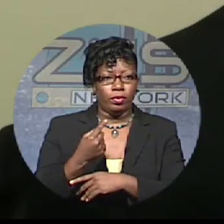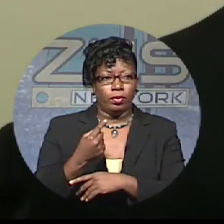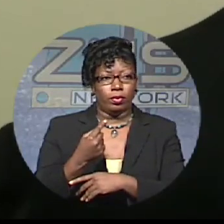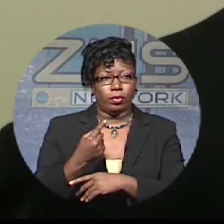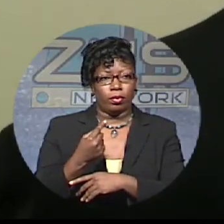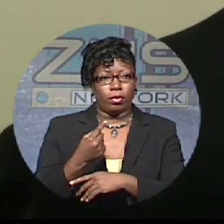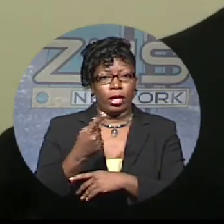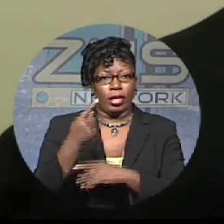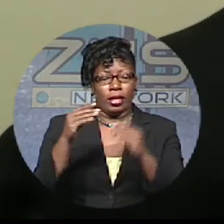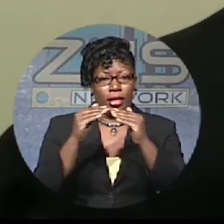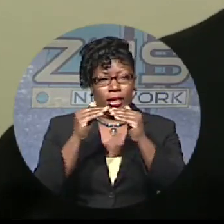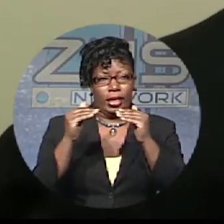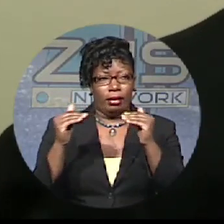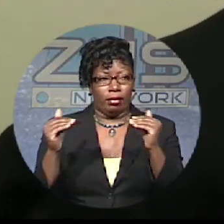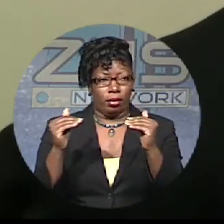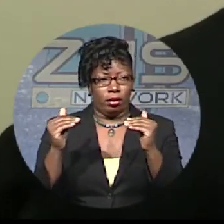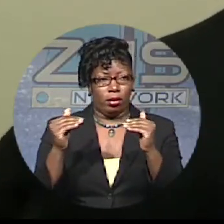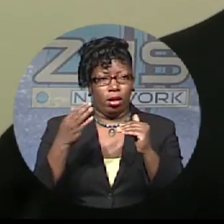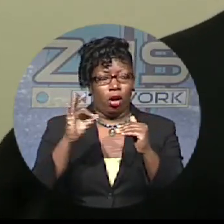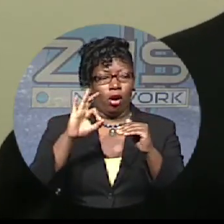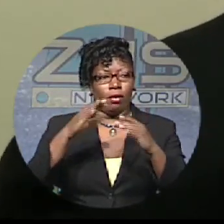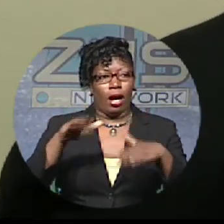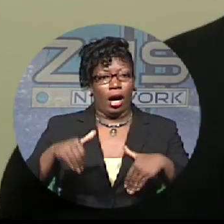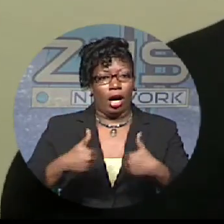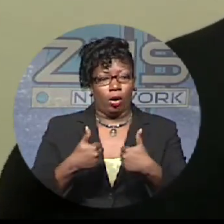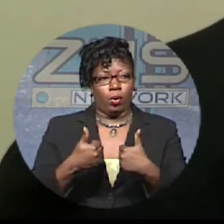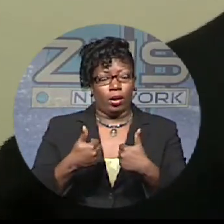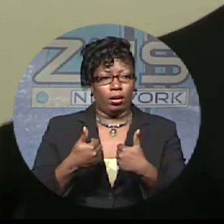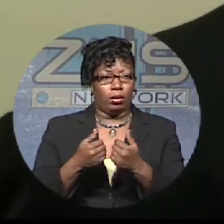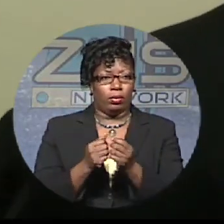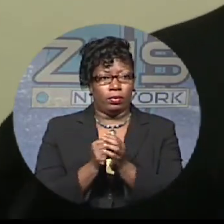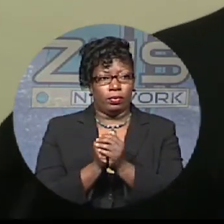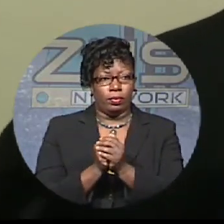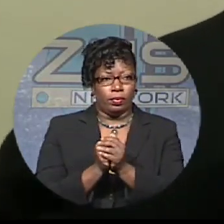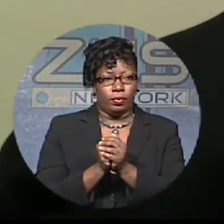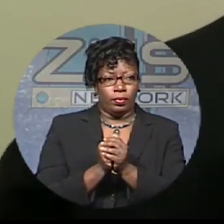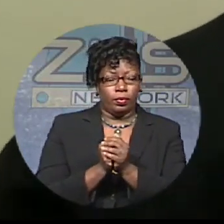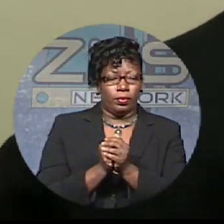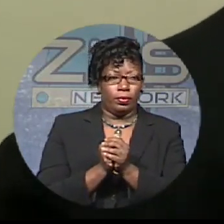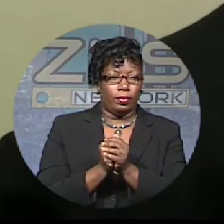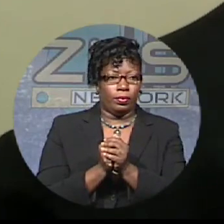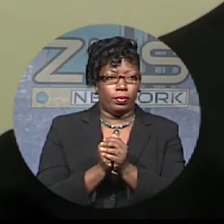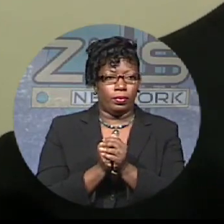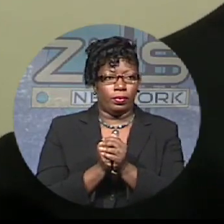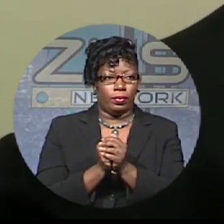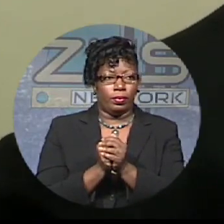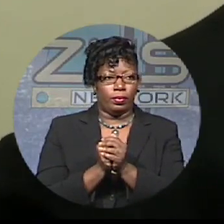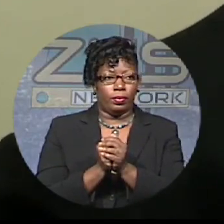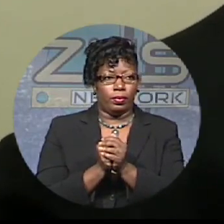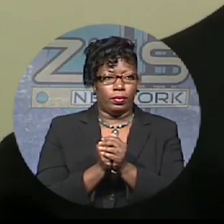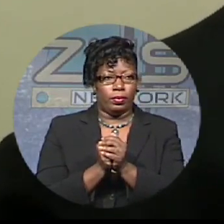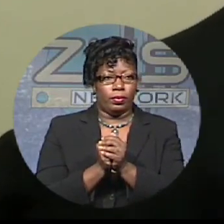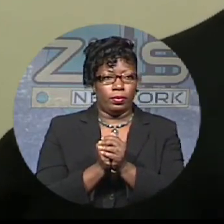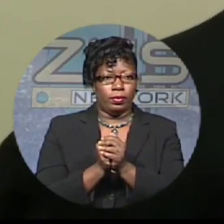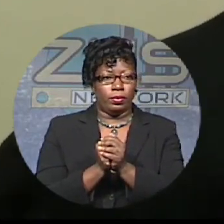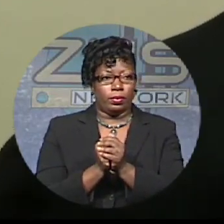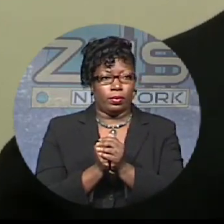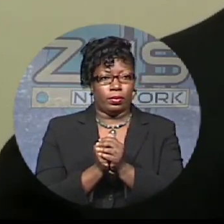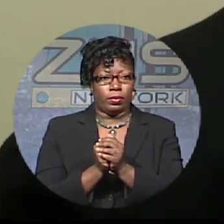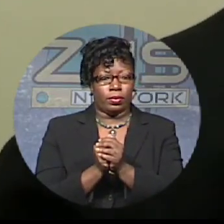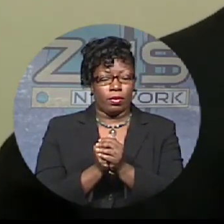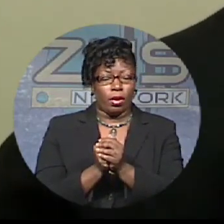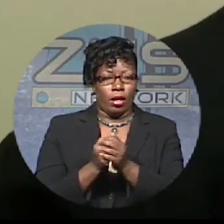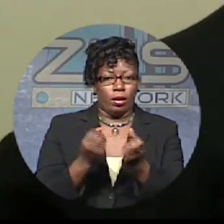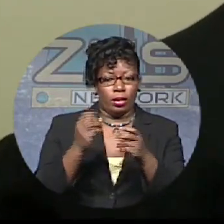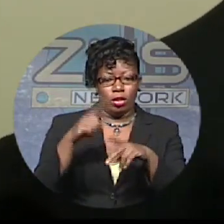the level of concessions and how do we go about, because ordinarily what you do is you help them with airlift,